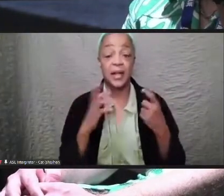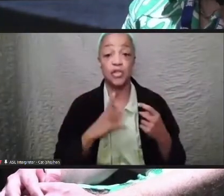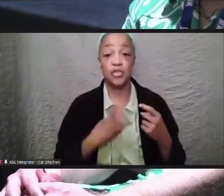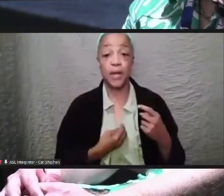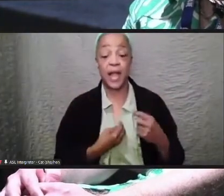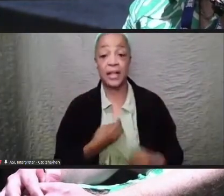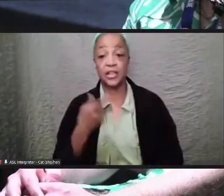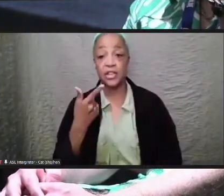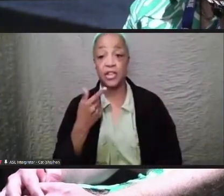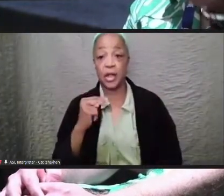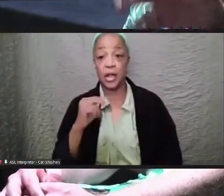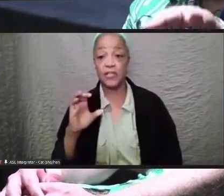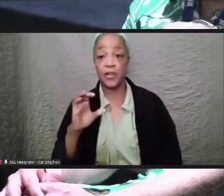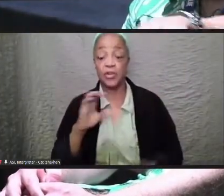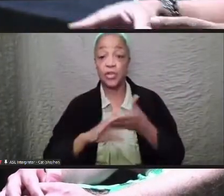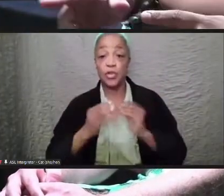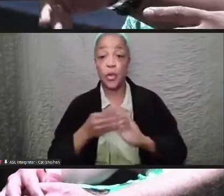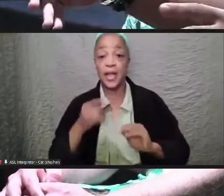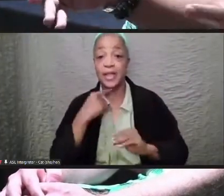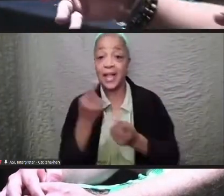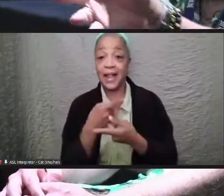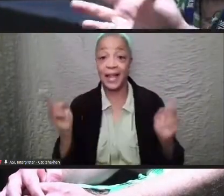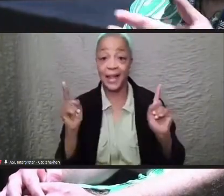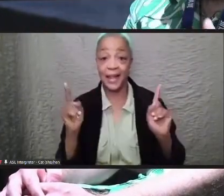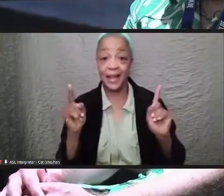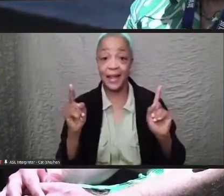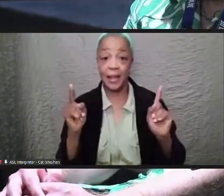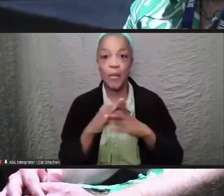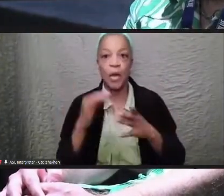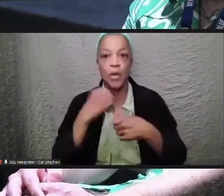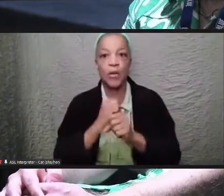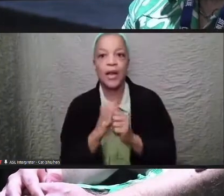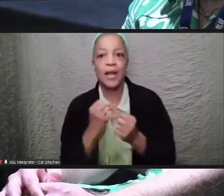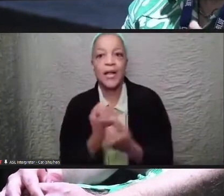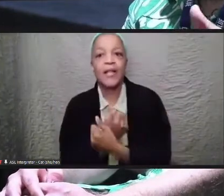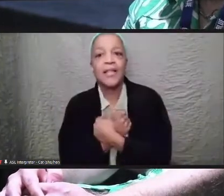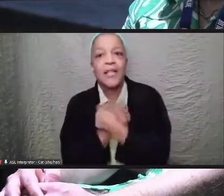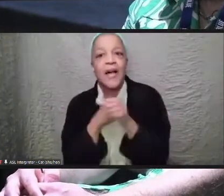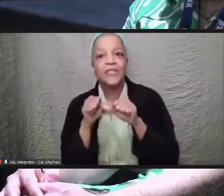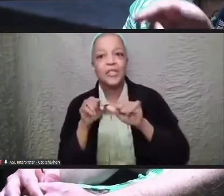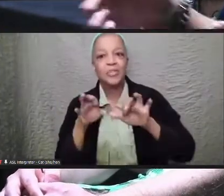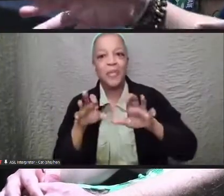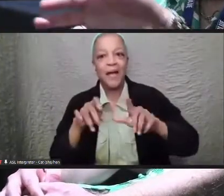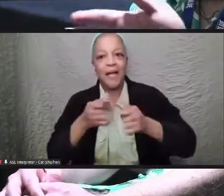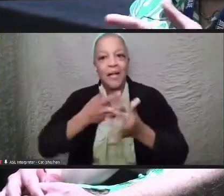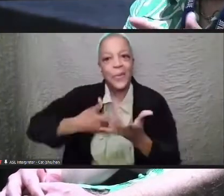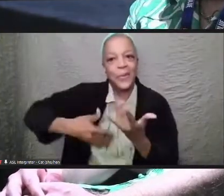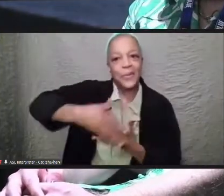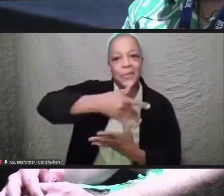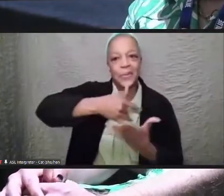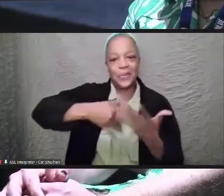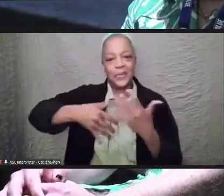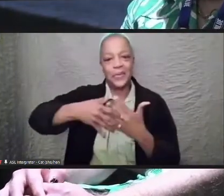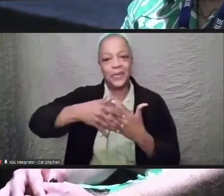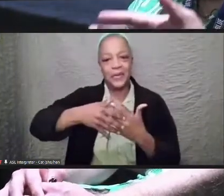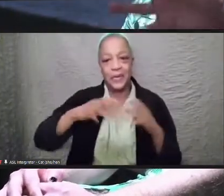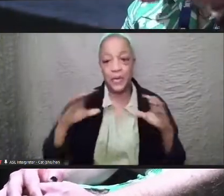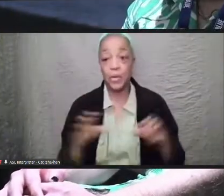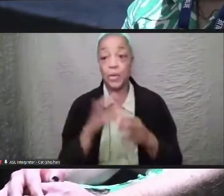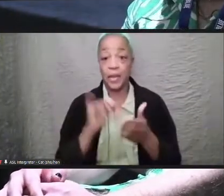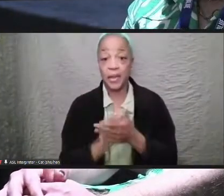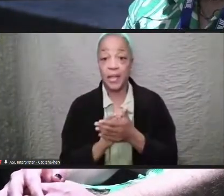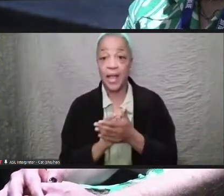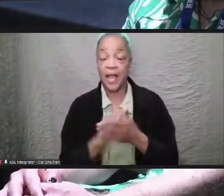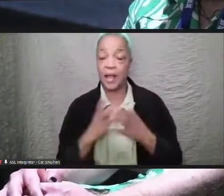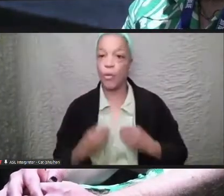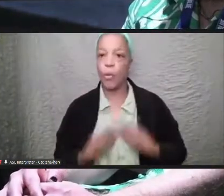gender nonconforming storytelling, but we were also creating a love spell amongst each other. And by doing that, we